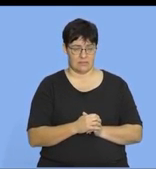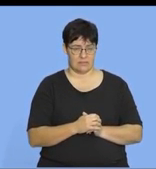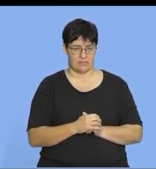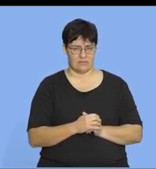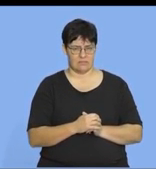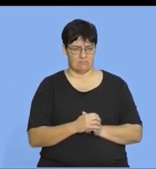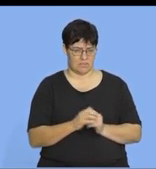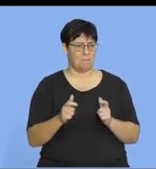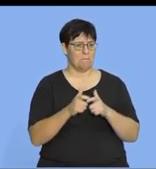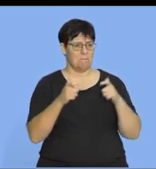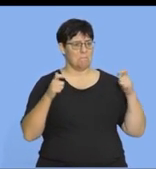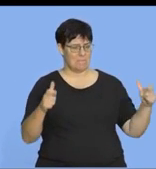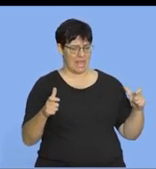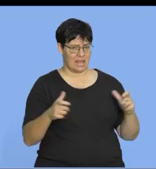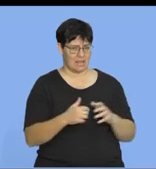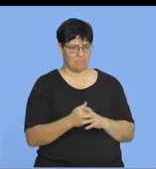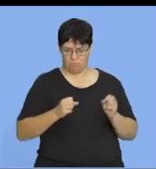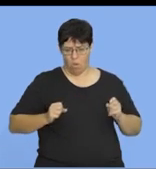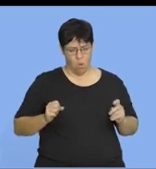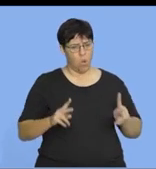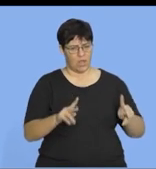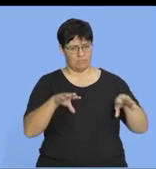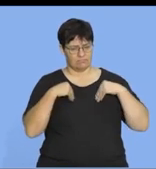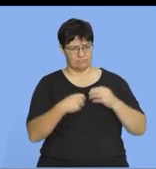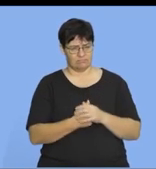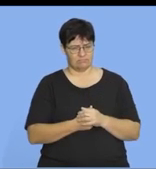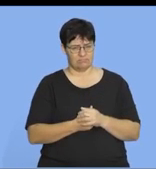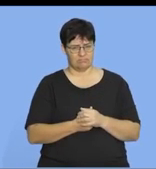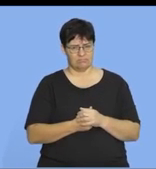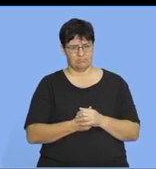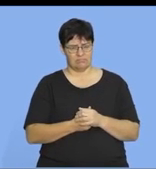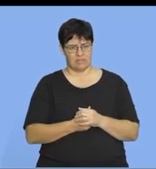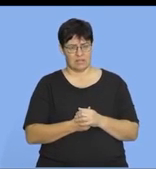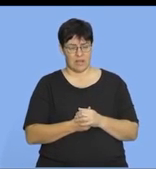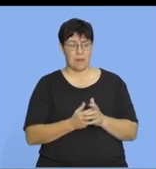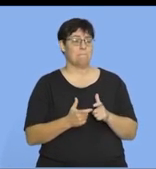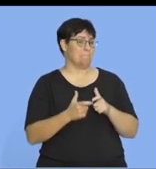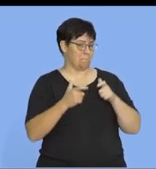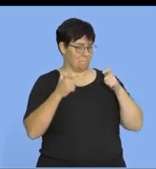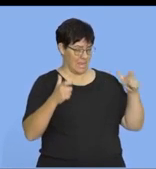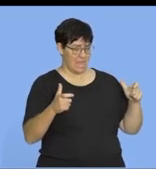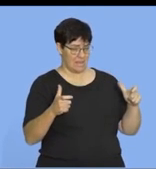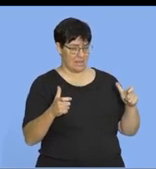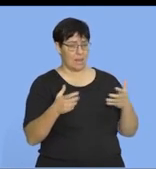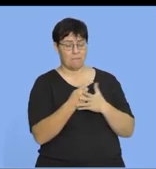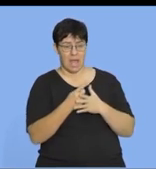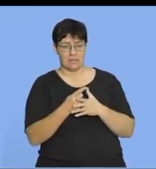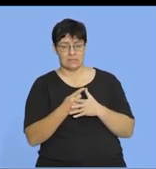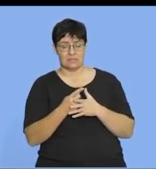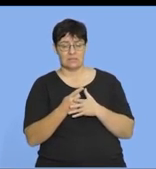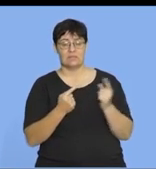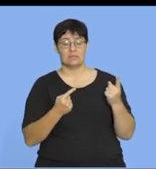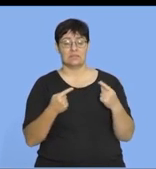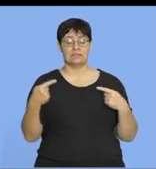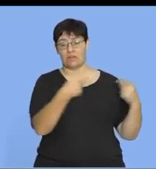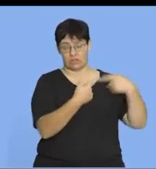All right. It's quite big. I'm okay with that. It was a very big mass, but what's the